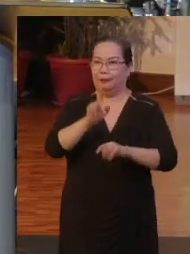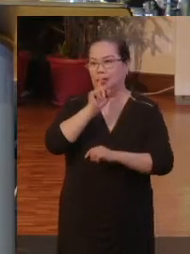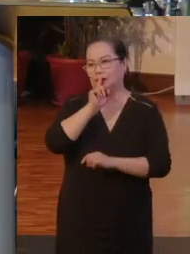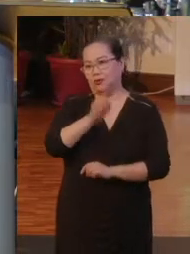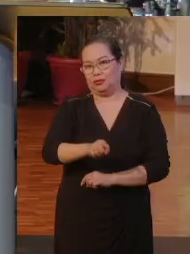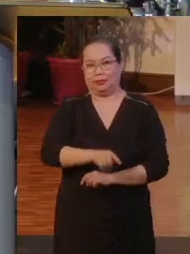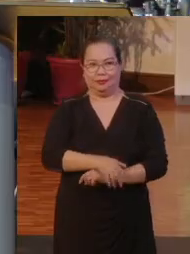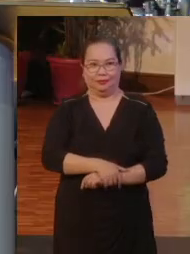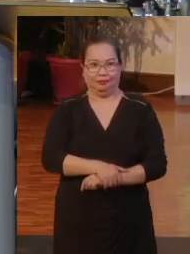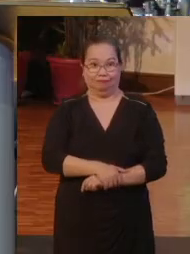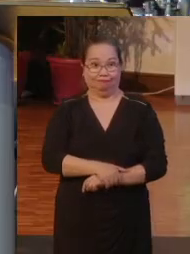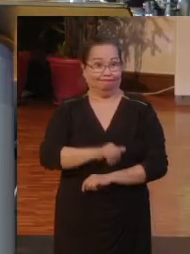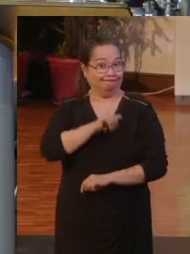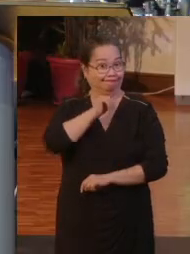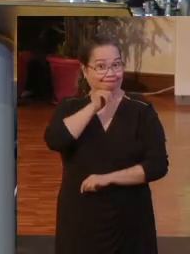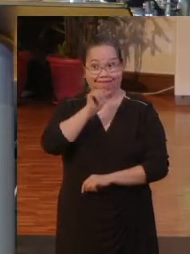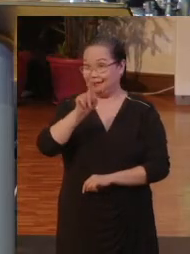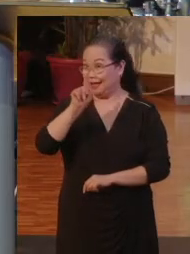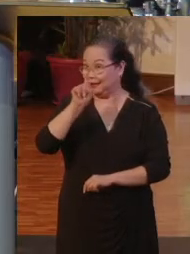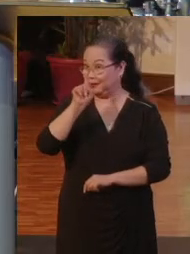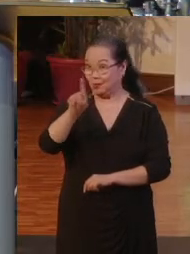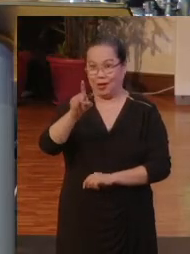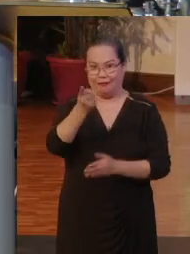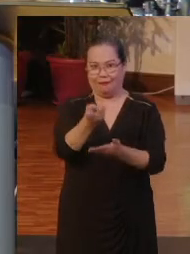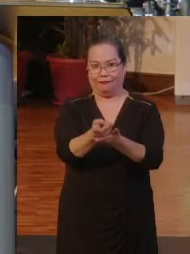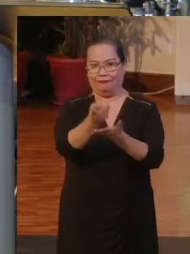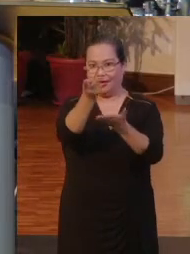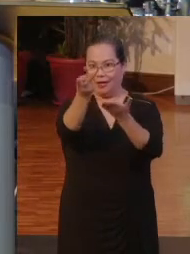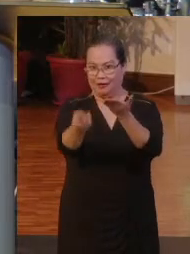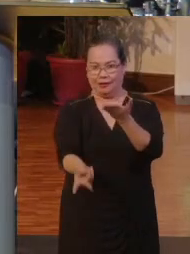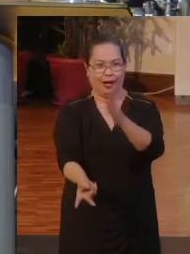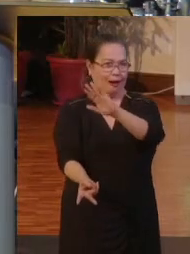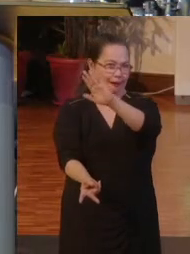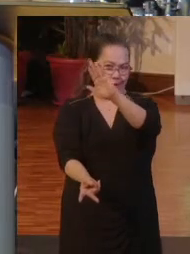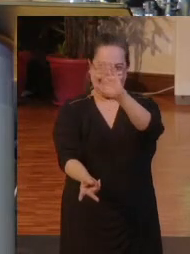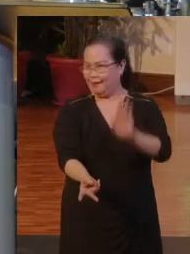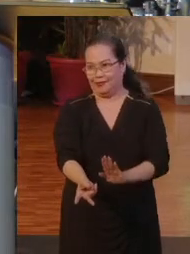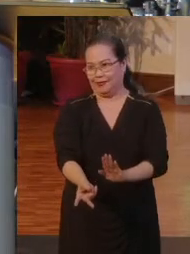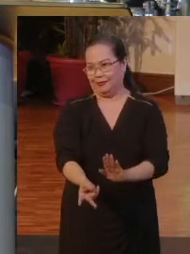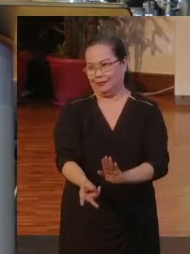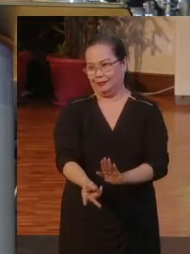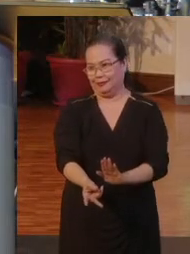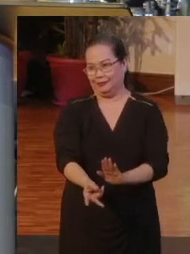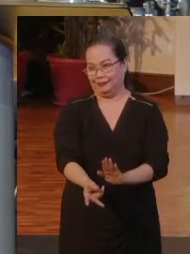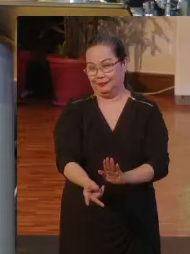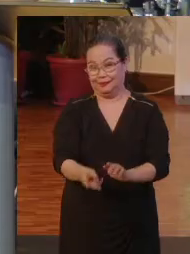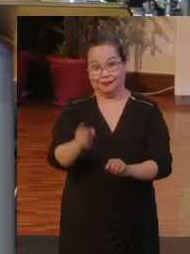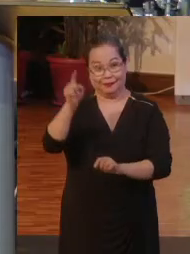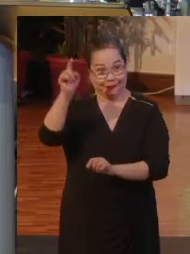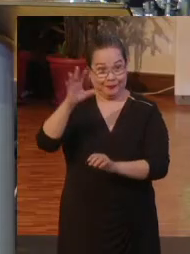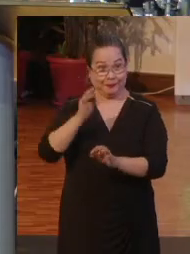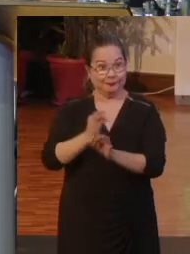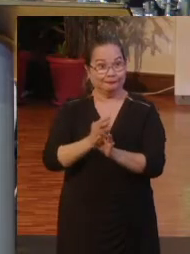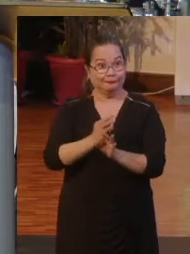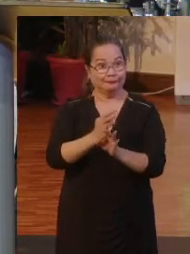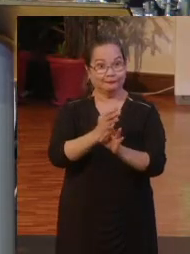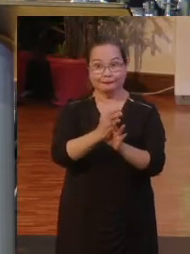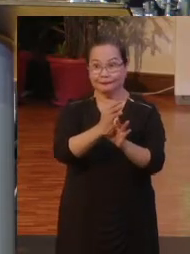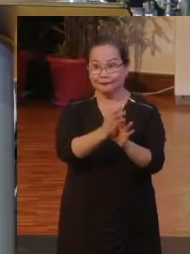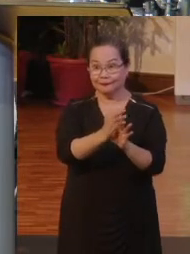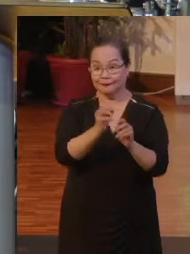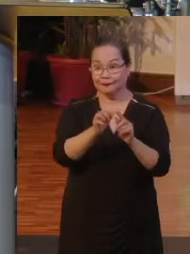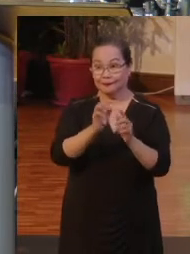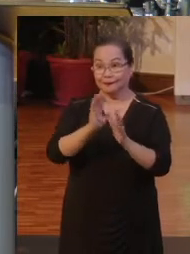you. Not one of them has failed. Naging tapat ang ating Panginoon